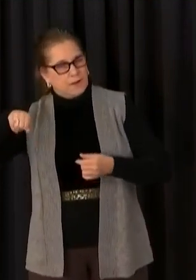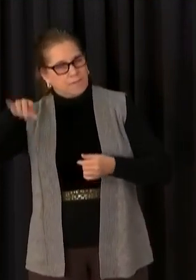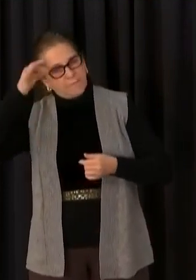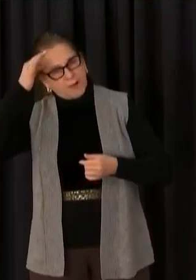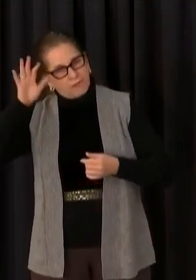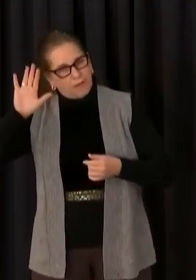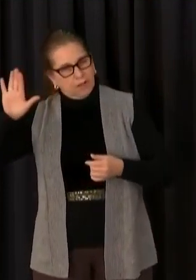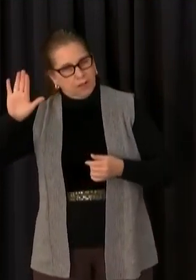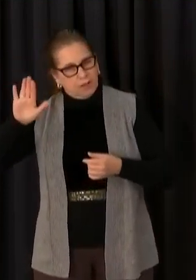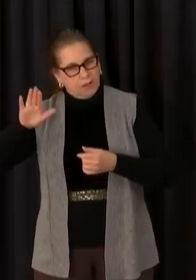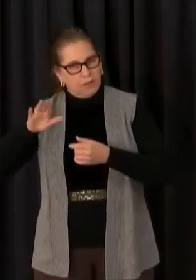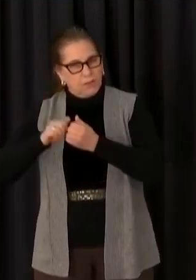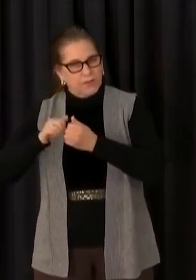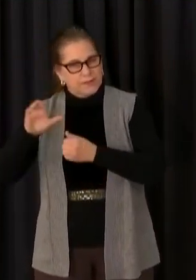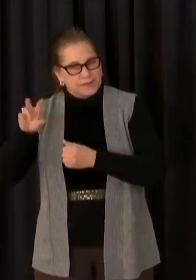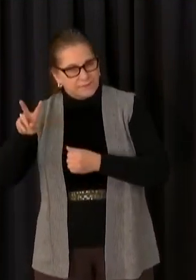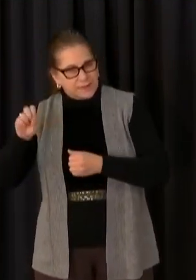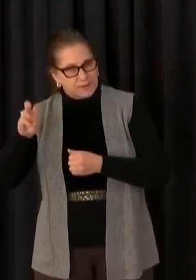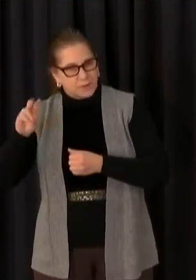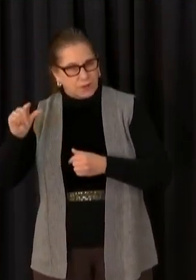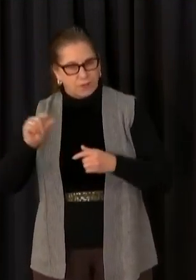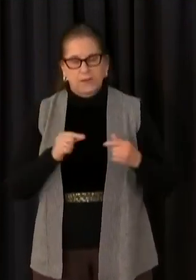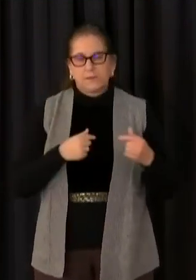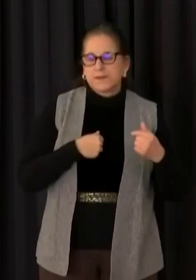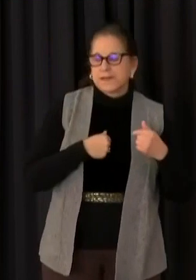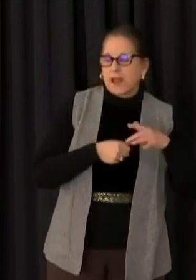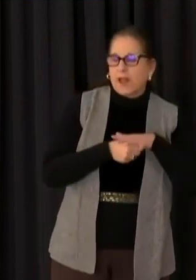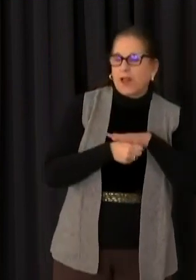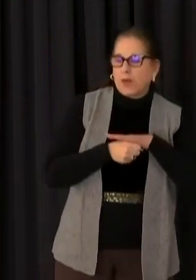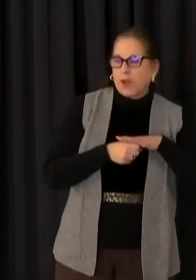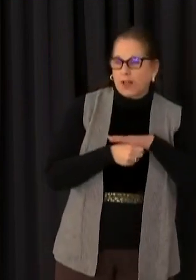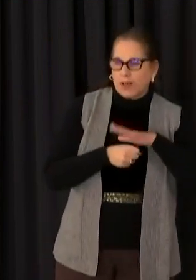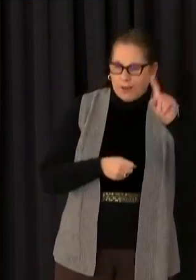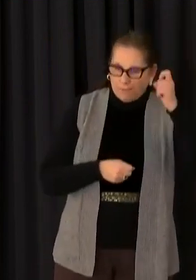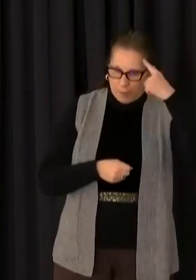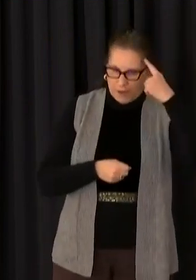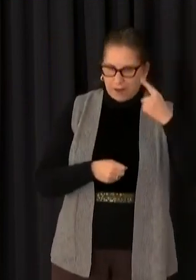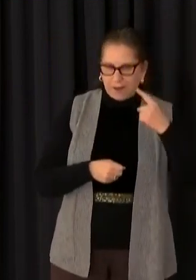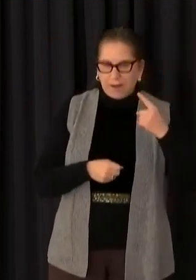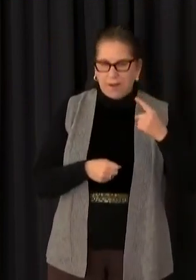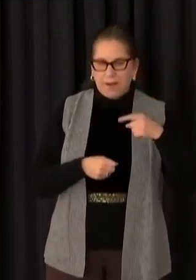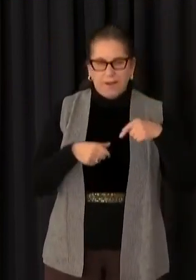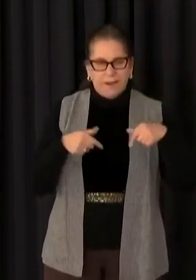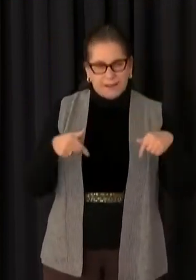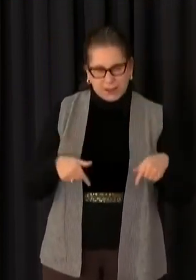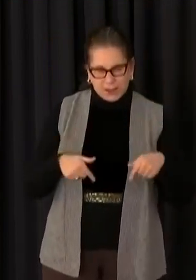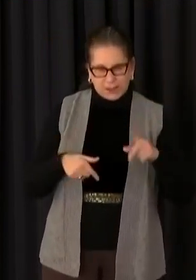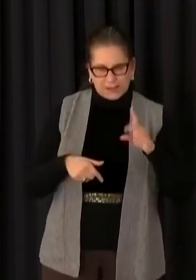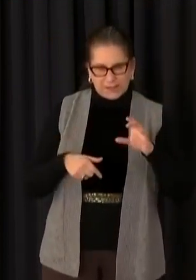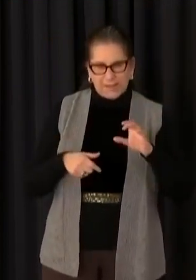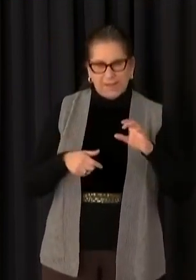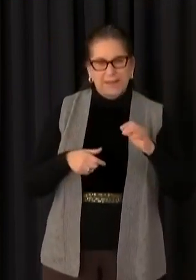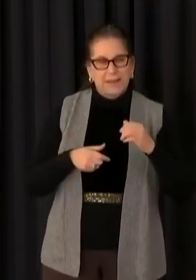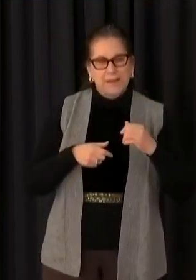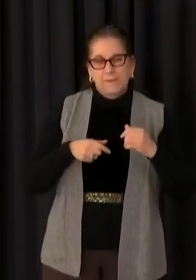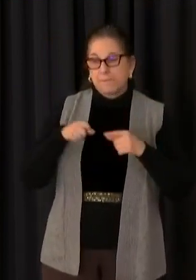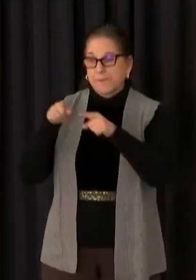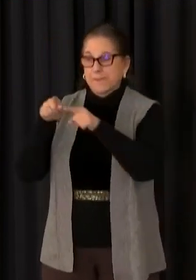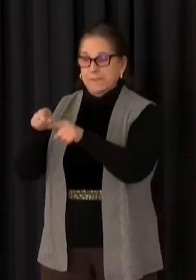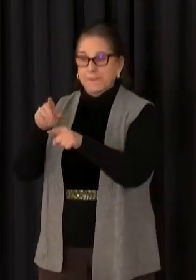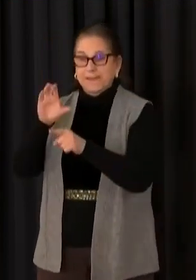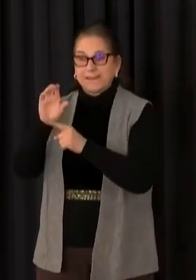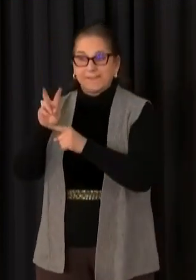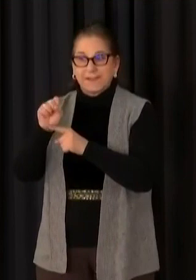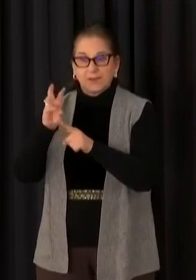versus having to comply with local requirements to report into local systems. The requirement is to report into